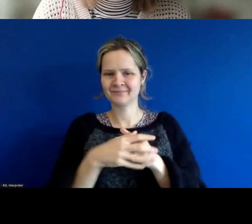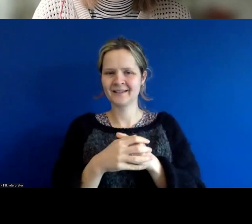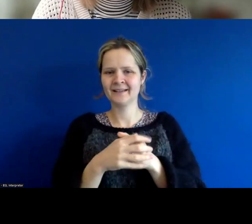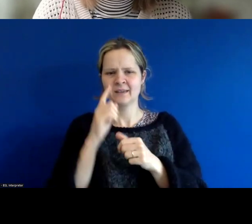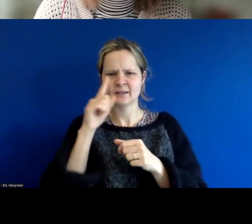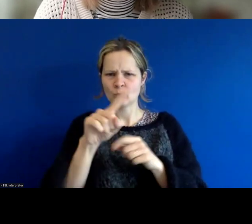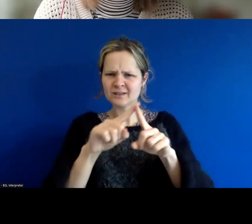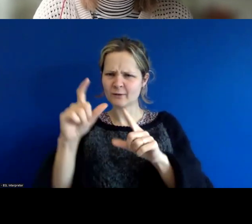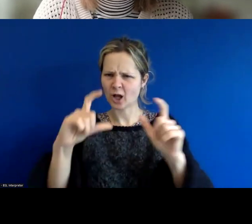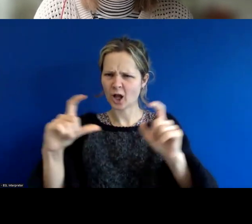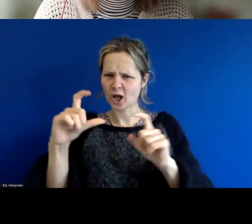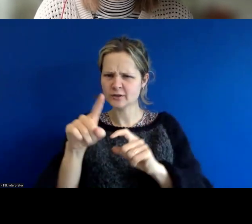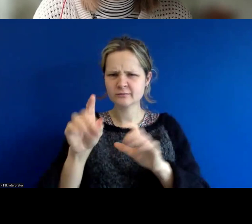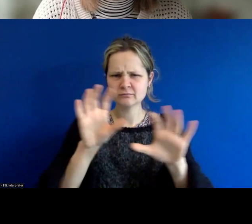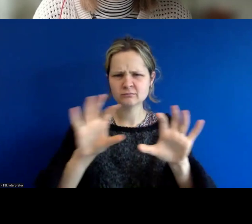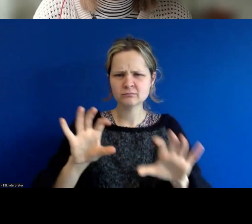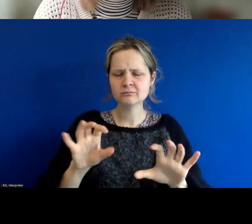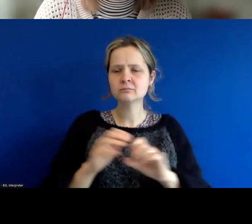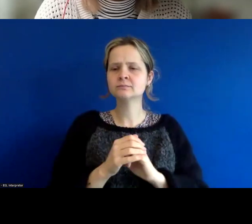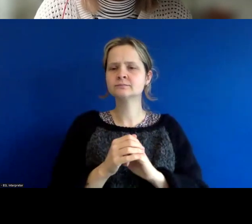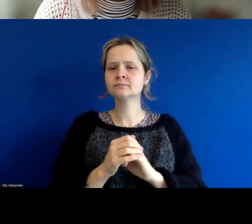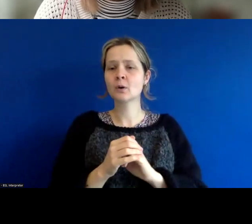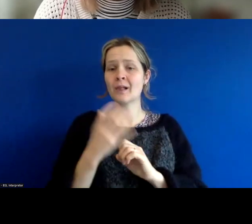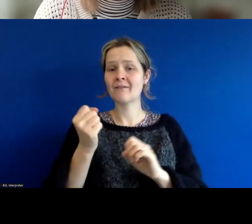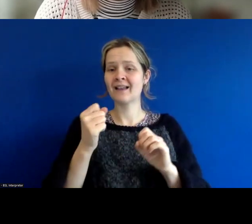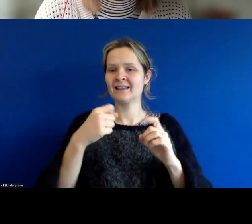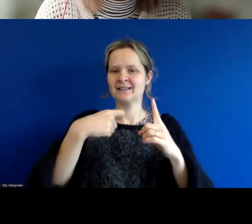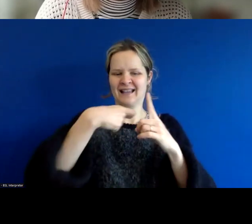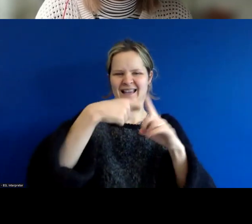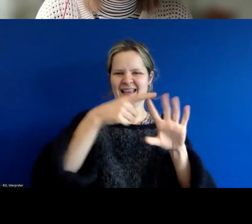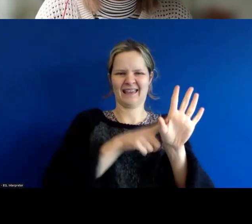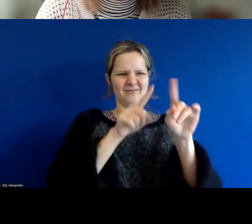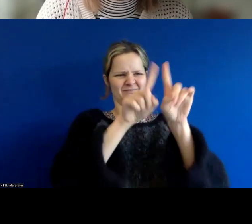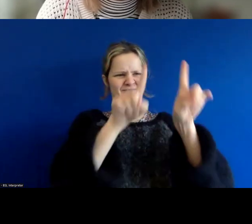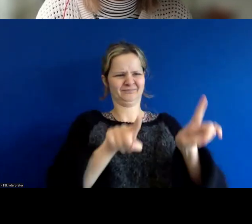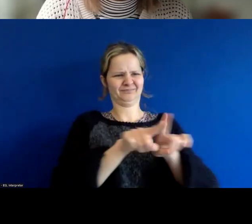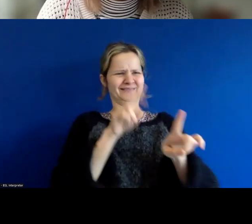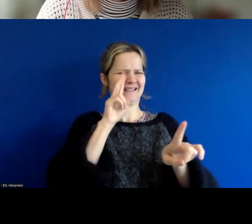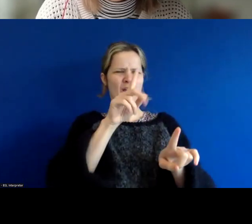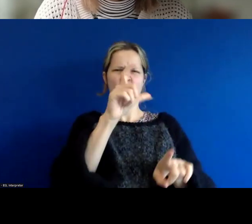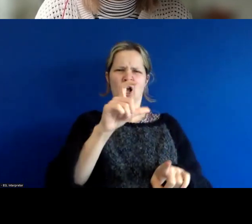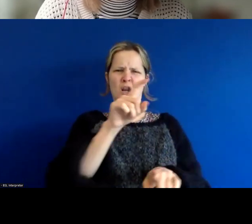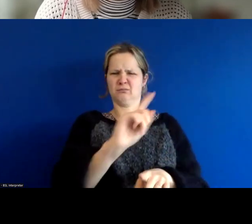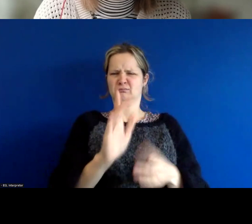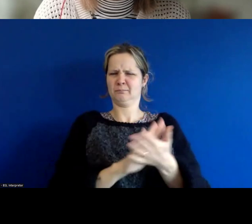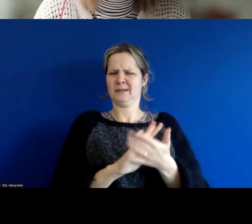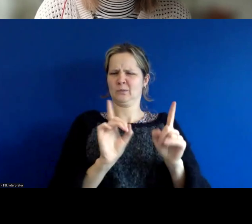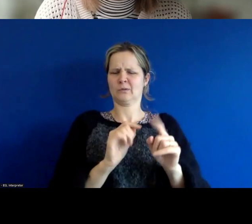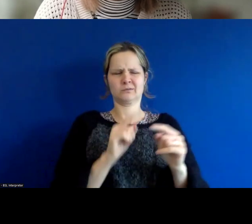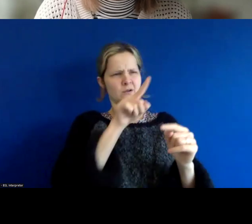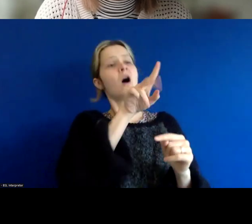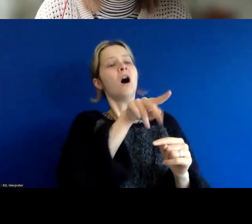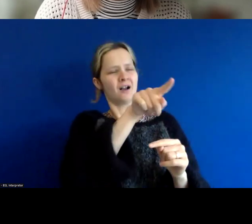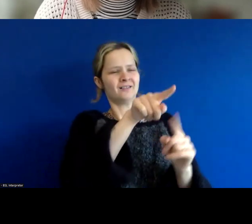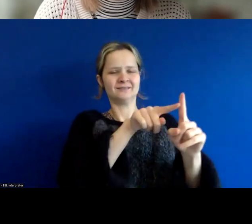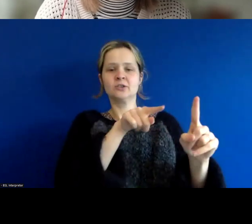areas. There will be a tool or a key within the map that I'll show you where you can start to see what the colours mean. But essentially, if an area is